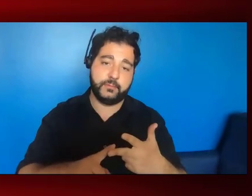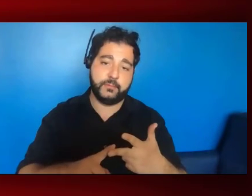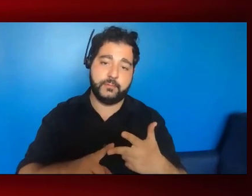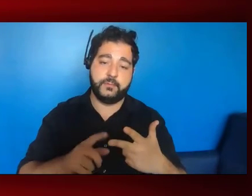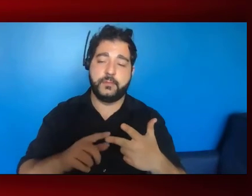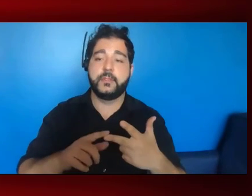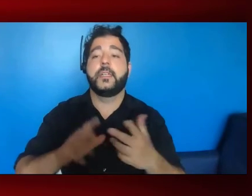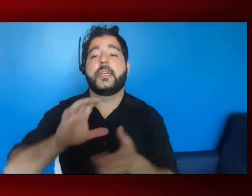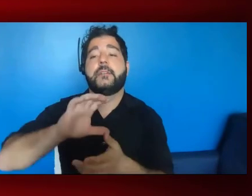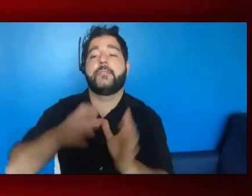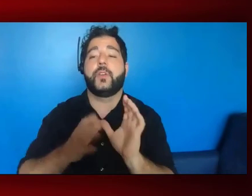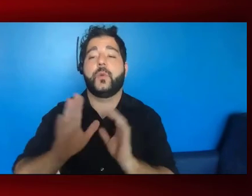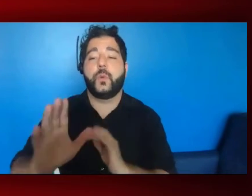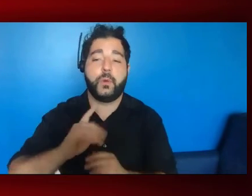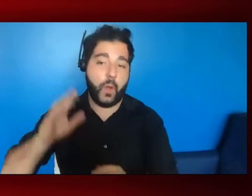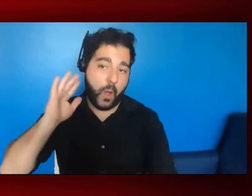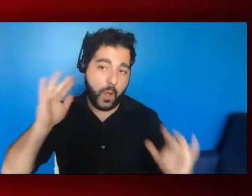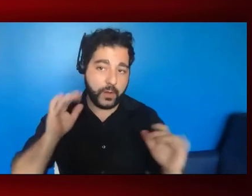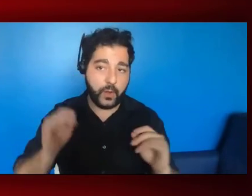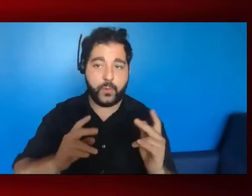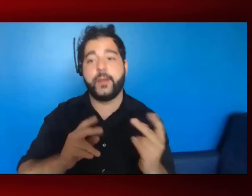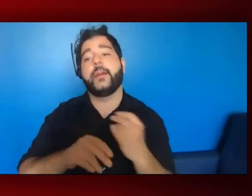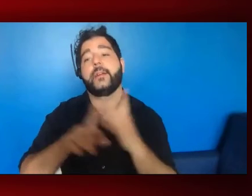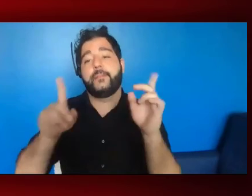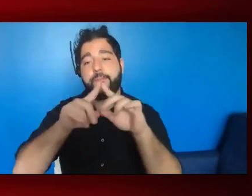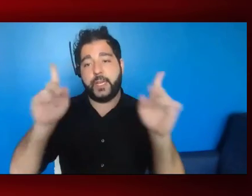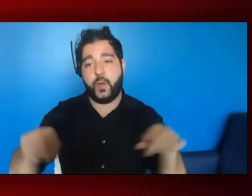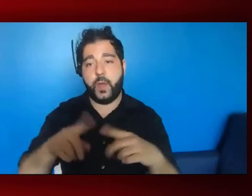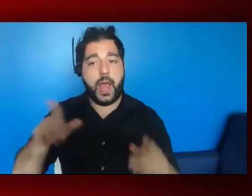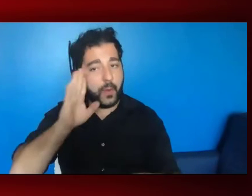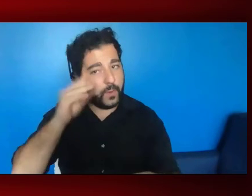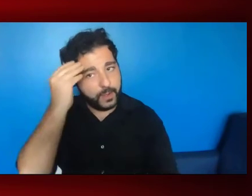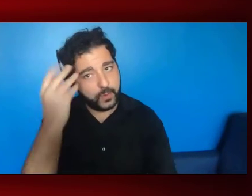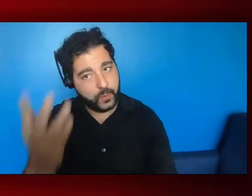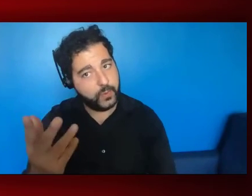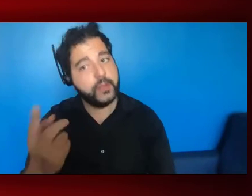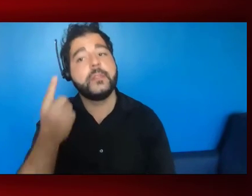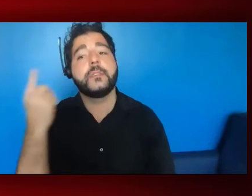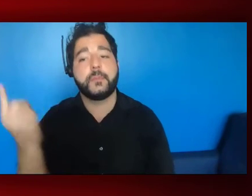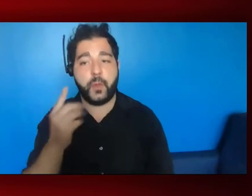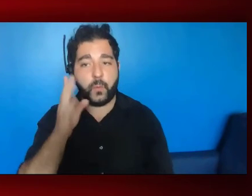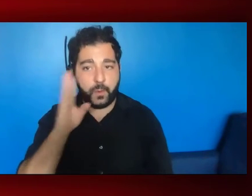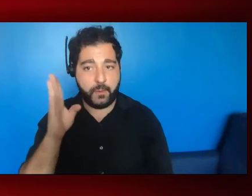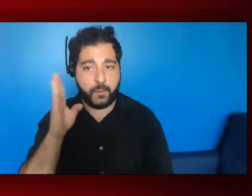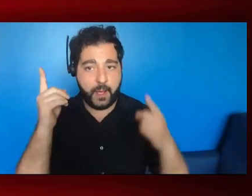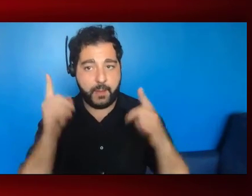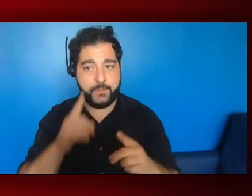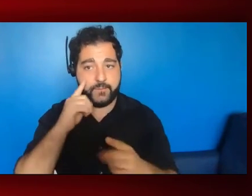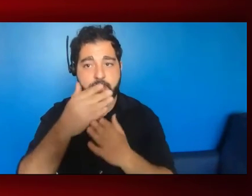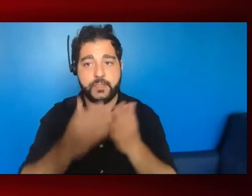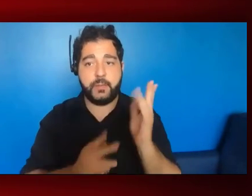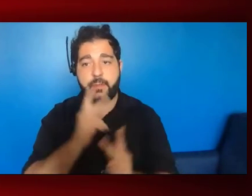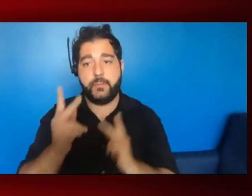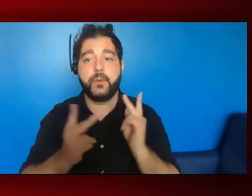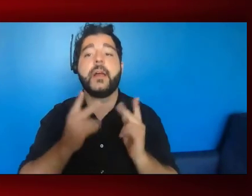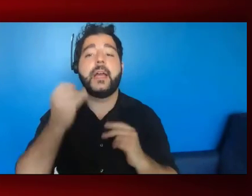configure your audio and video. I'm going to mention that there's something that will happen to some folks when you go